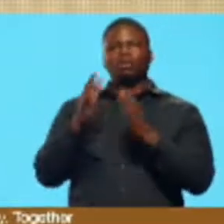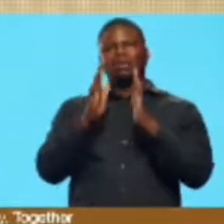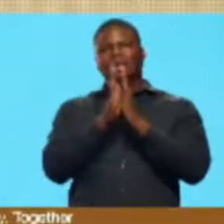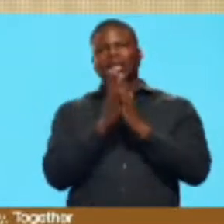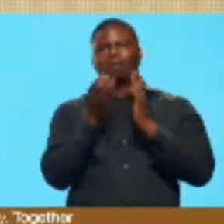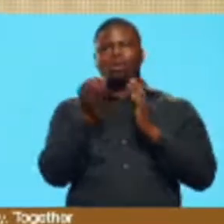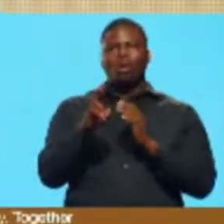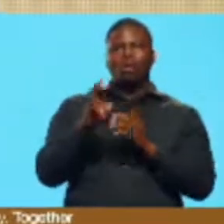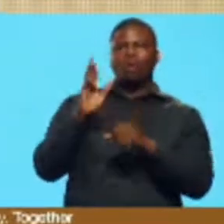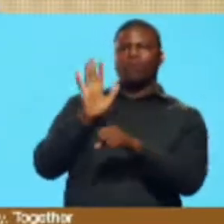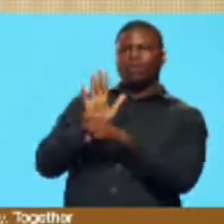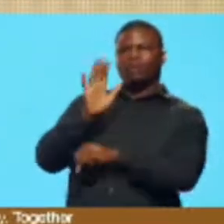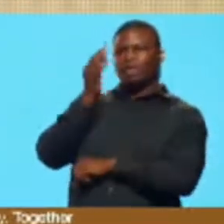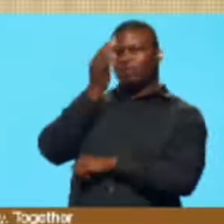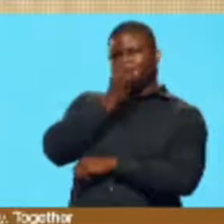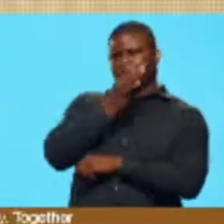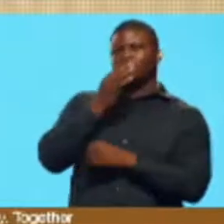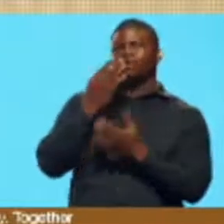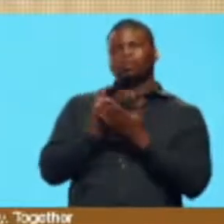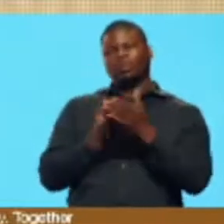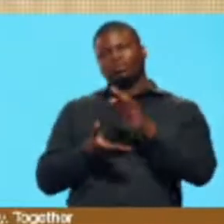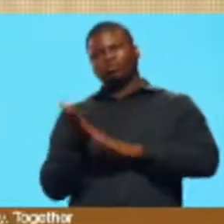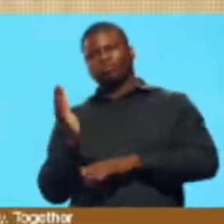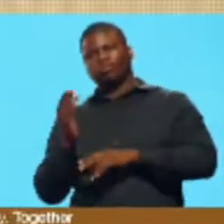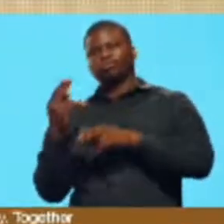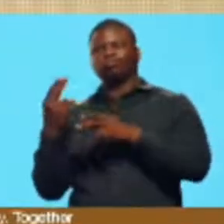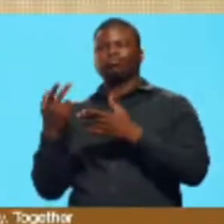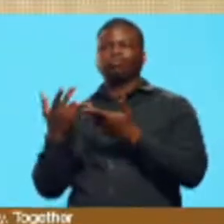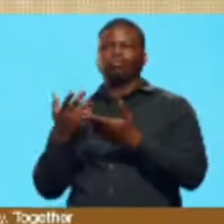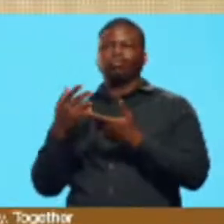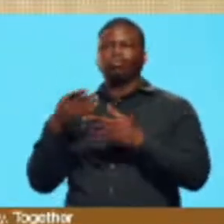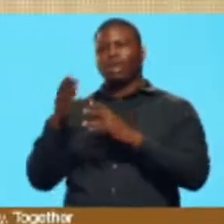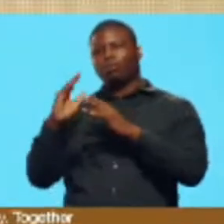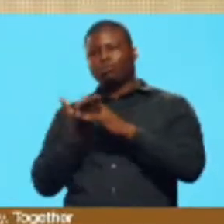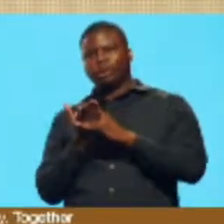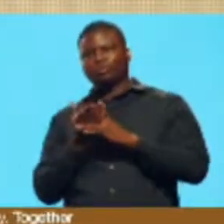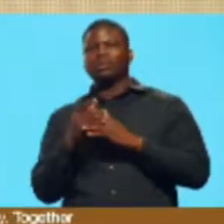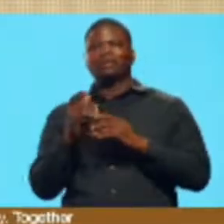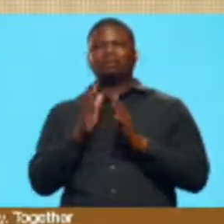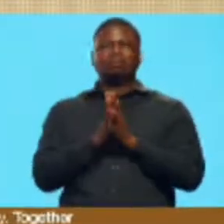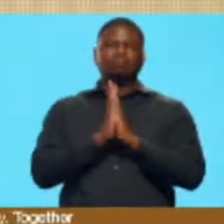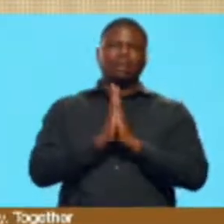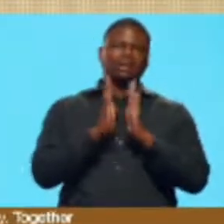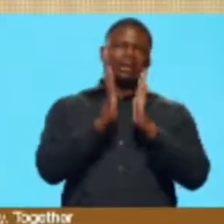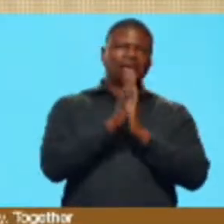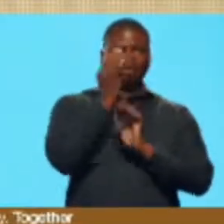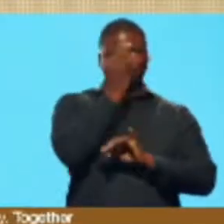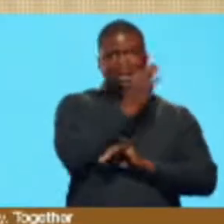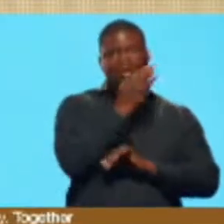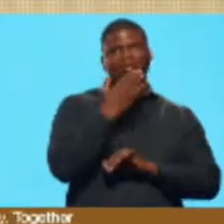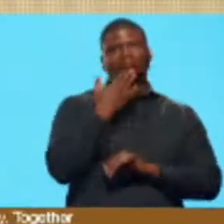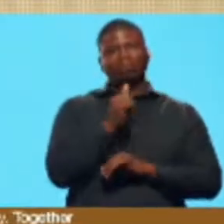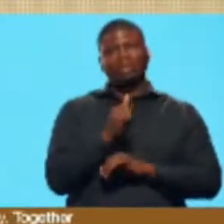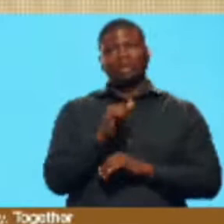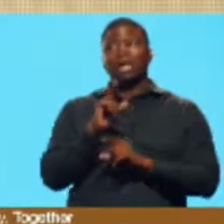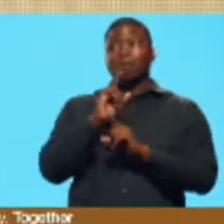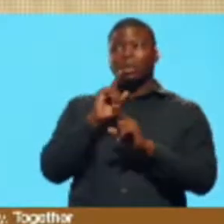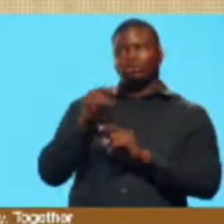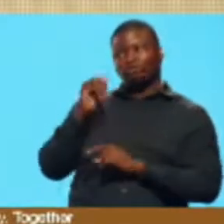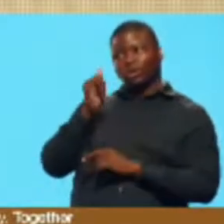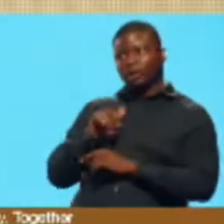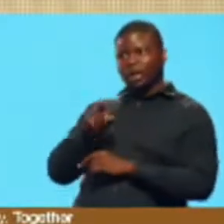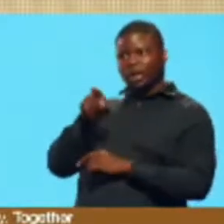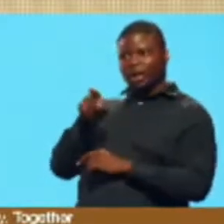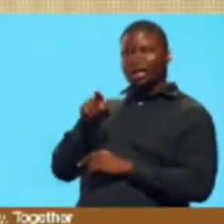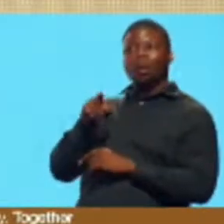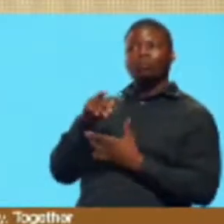minutes comfort break, just 10 minutes, strictly 10 minutes, and then we'll come back and check if she's still available. But